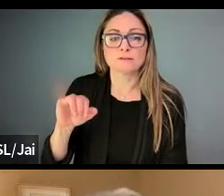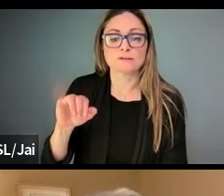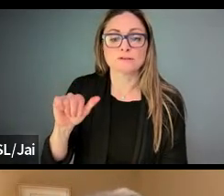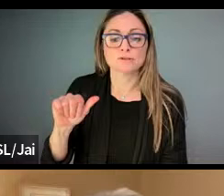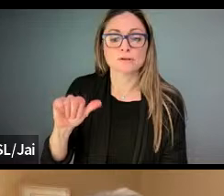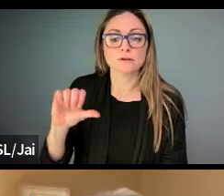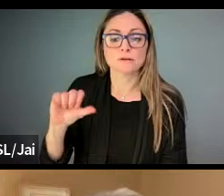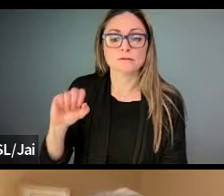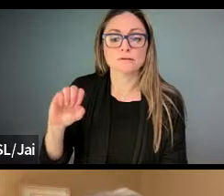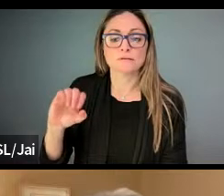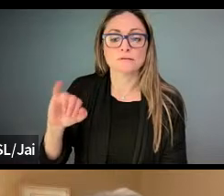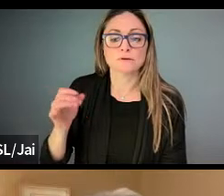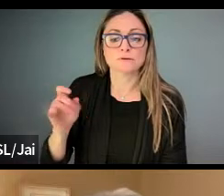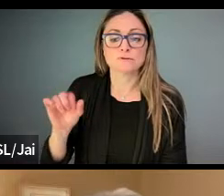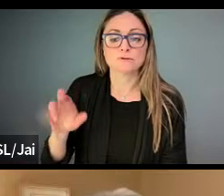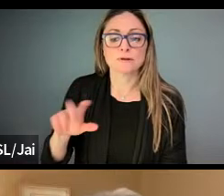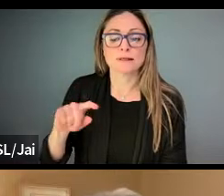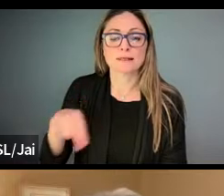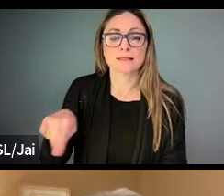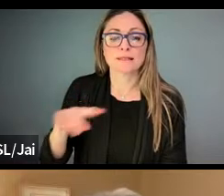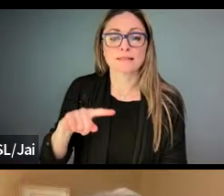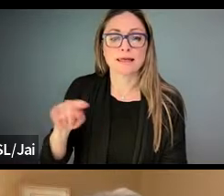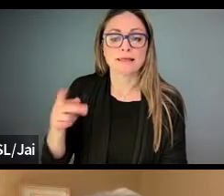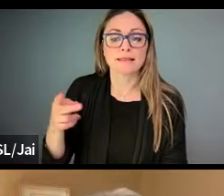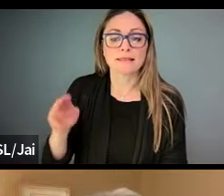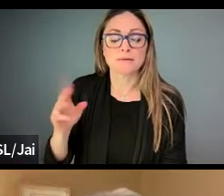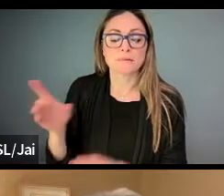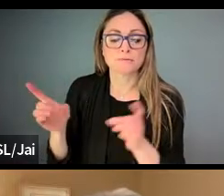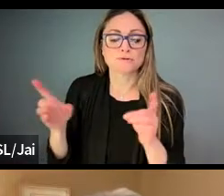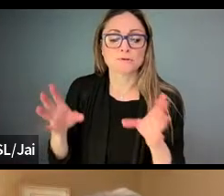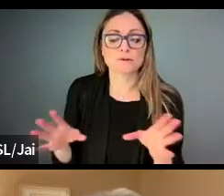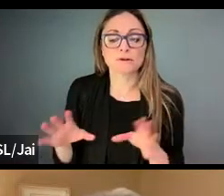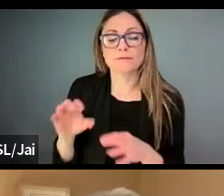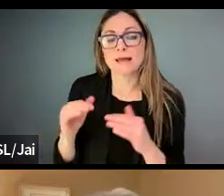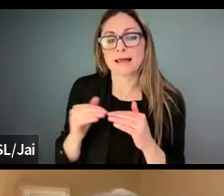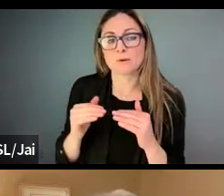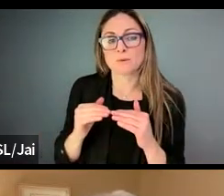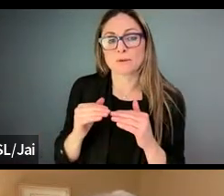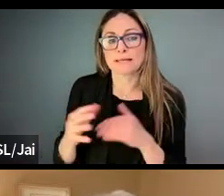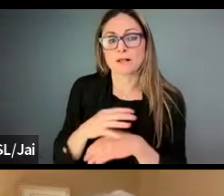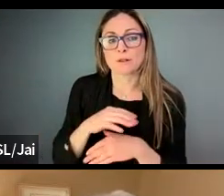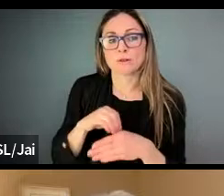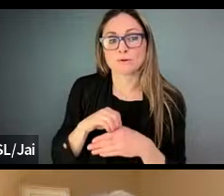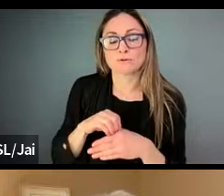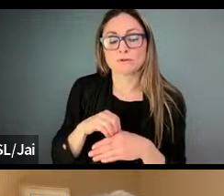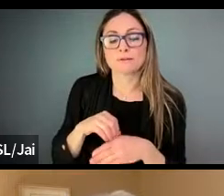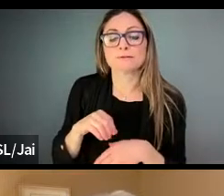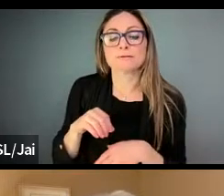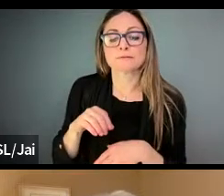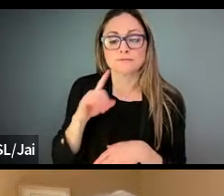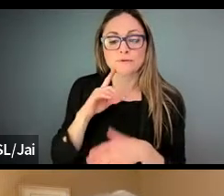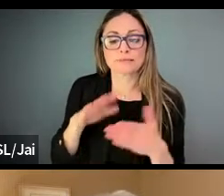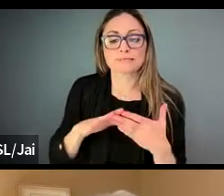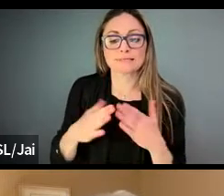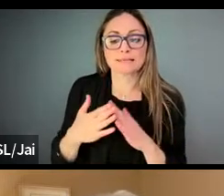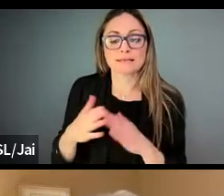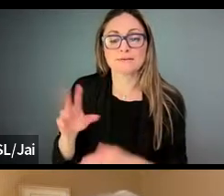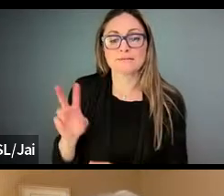Them, they, she, hers. I'm the Director of Equity Inclusion for the City of